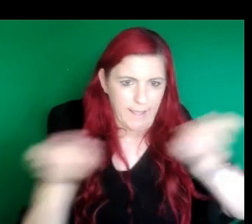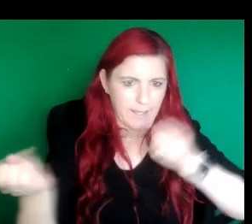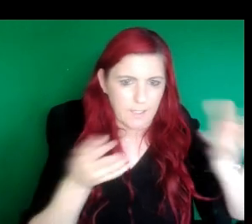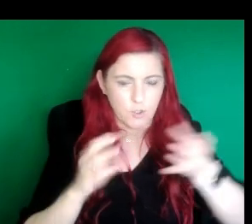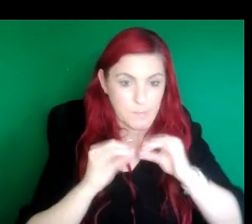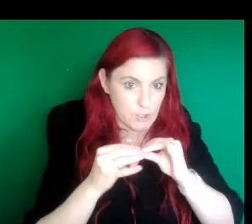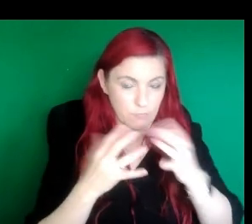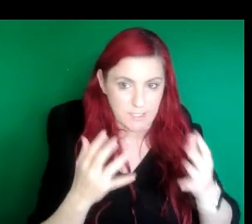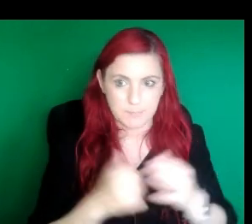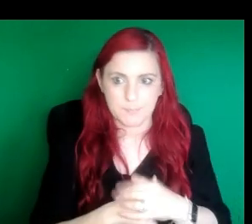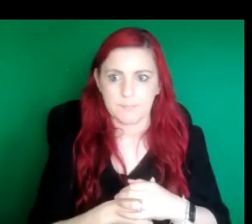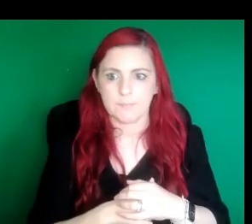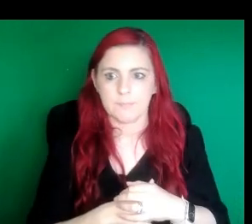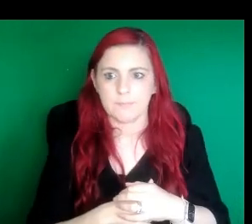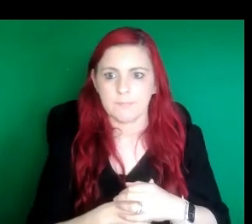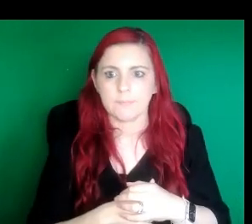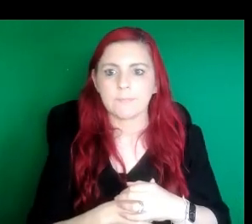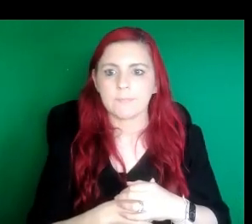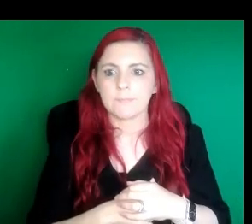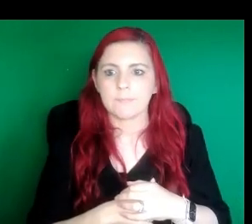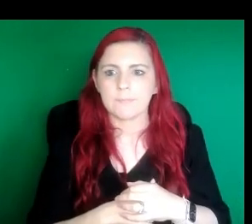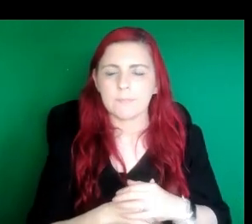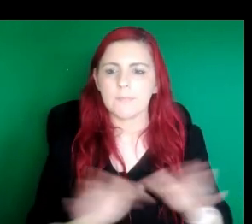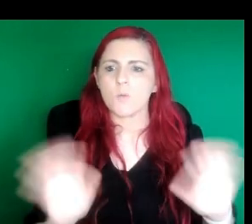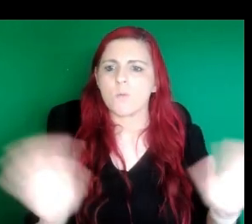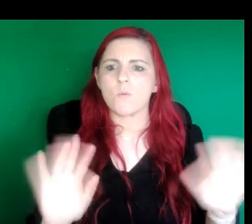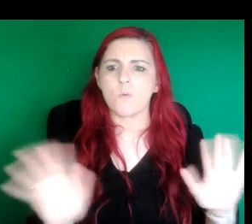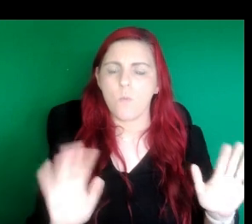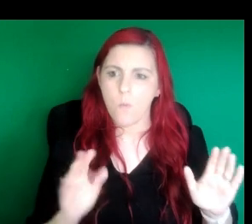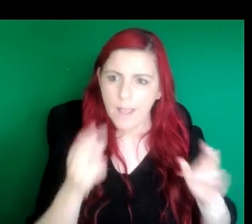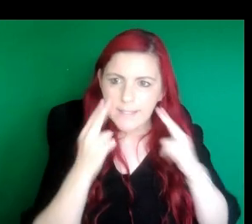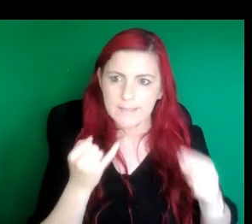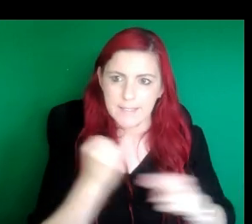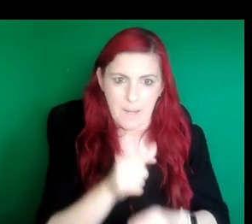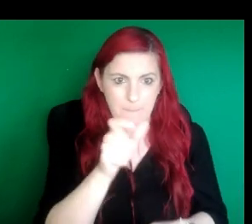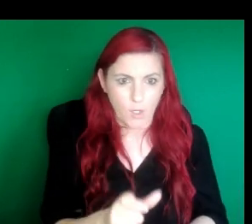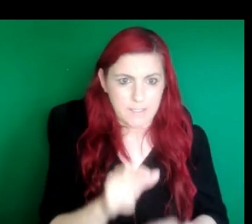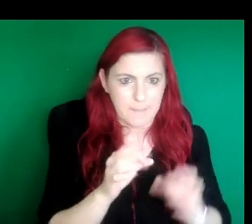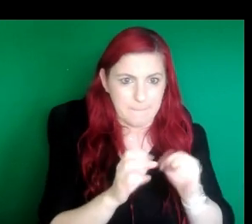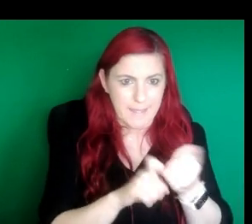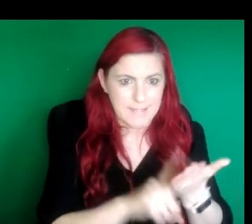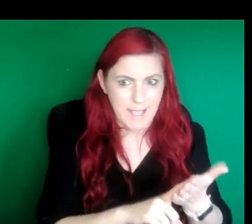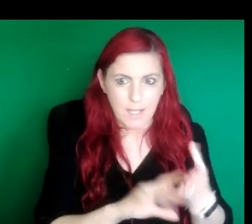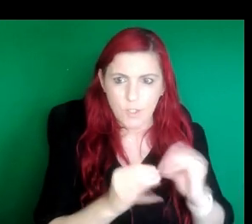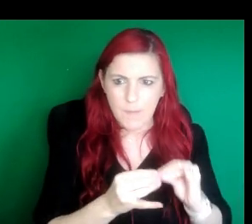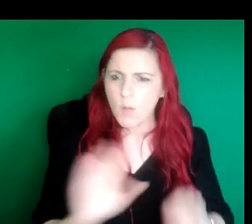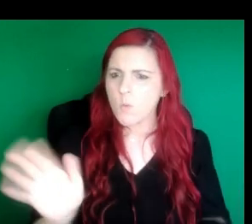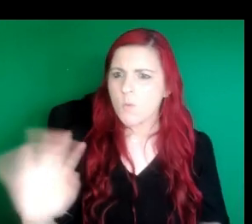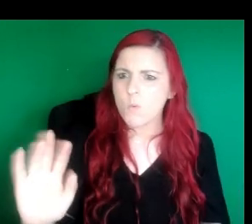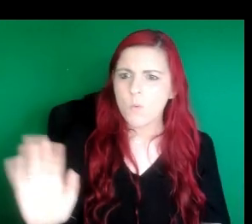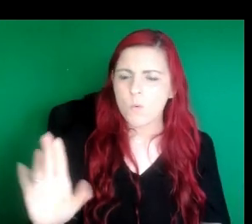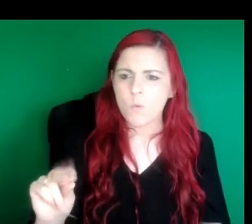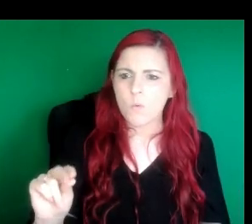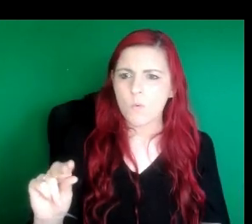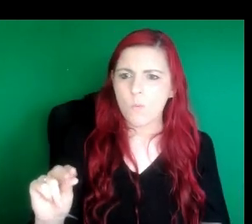the interpretation over the phone. And Vivian kept saying, no, no, no, I want an in-person BSL interpreter. And they kept saying, no, we're not